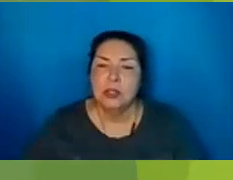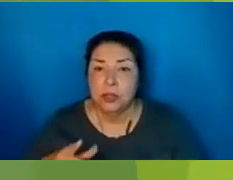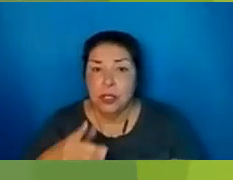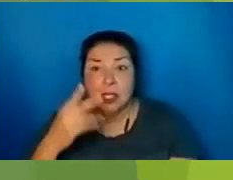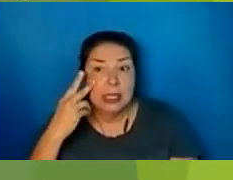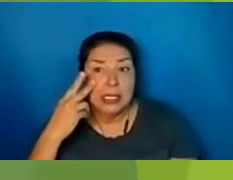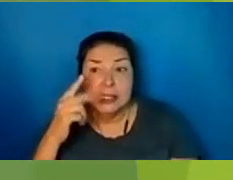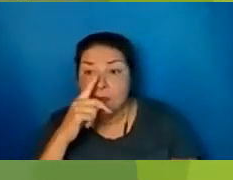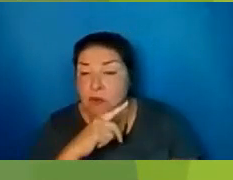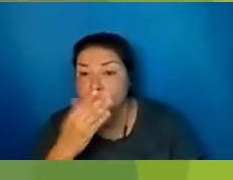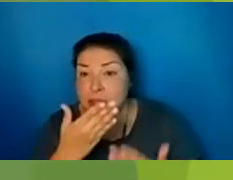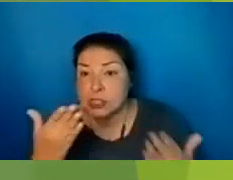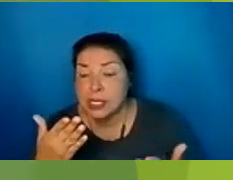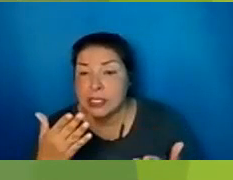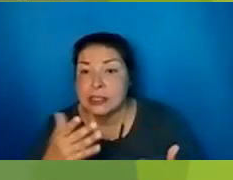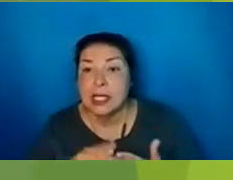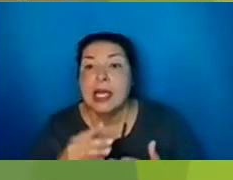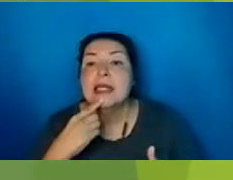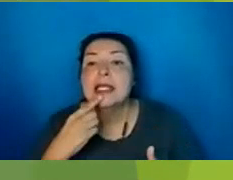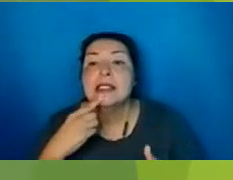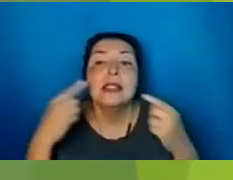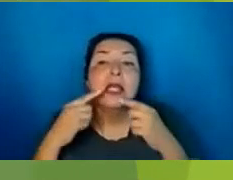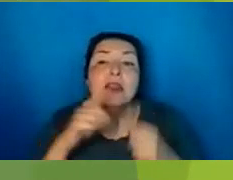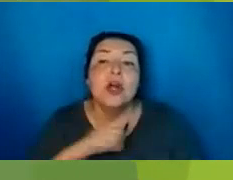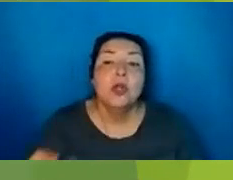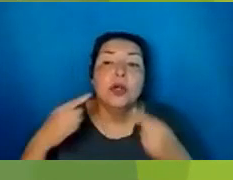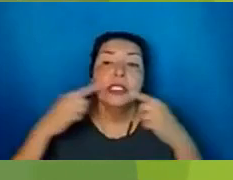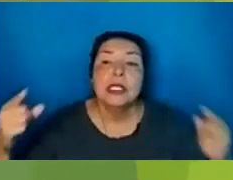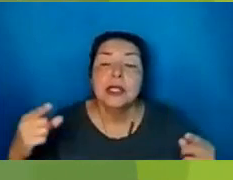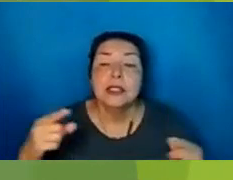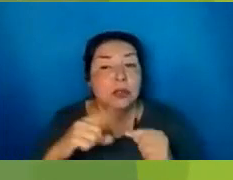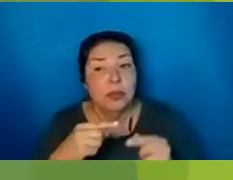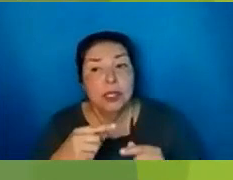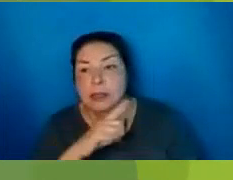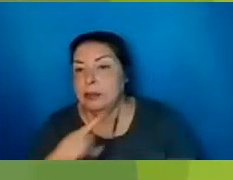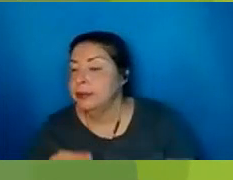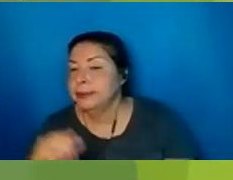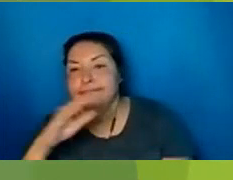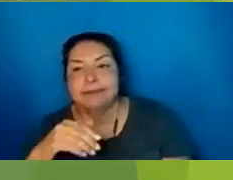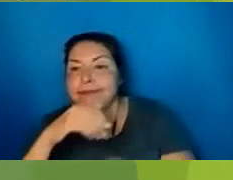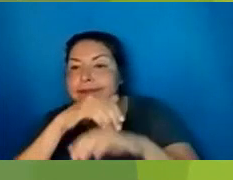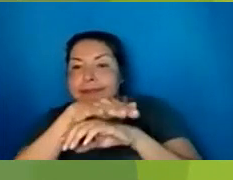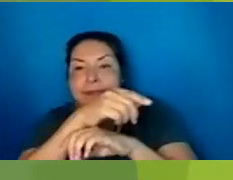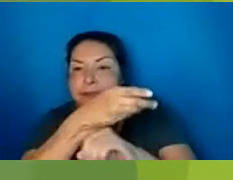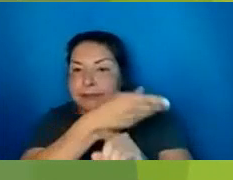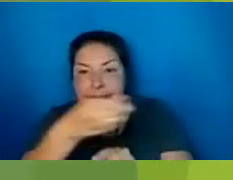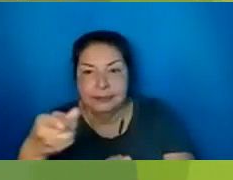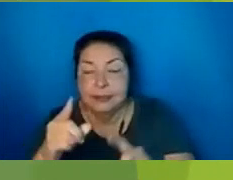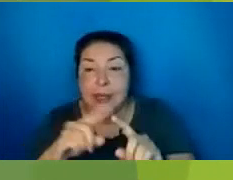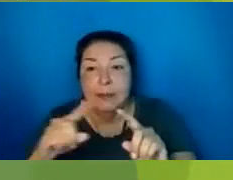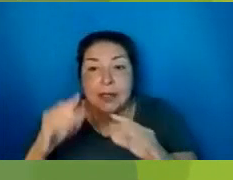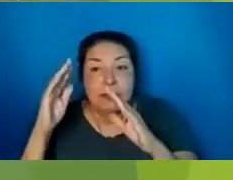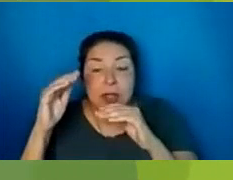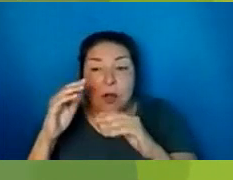divination, who are saying, the Lord declares, when the Lord has not sent them. Yet they hope for the fulfillment of